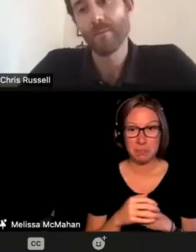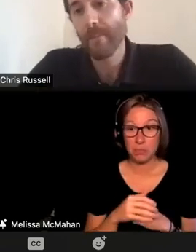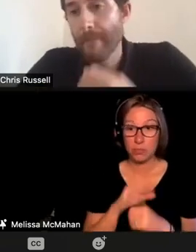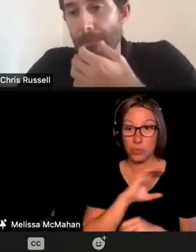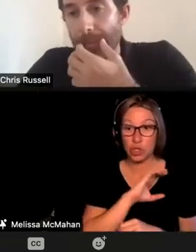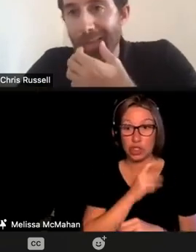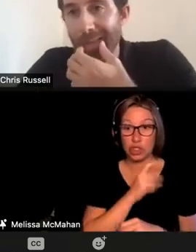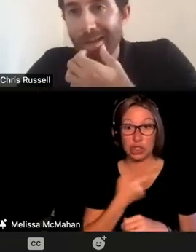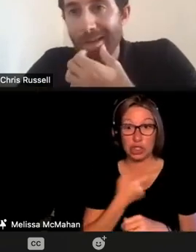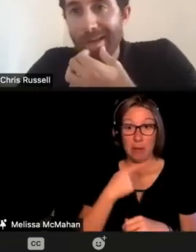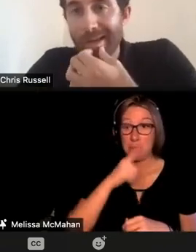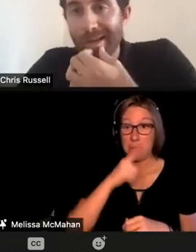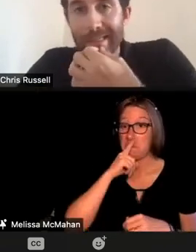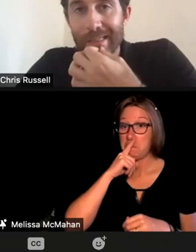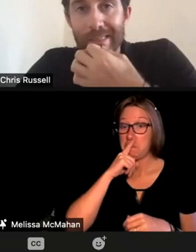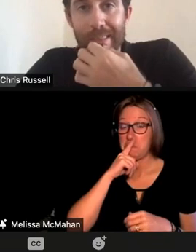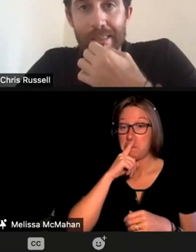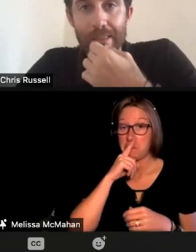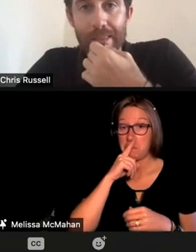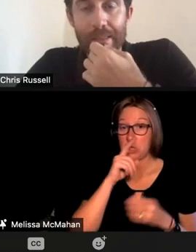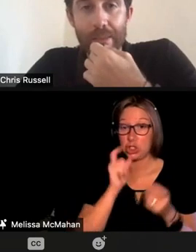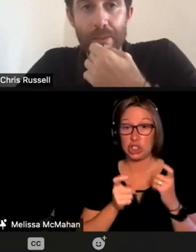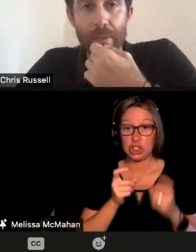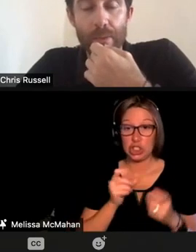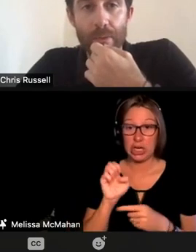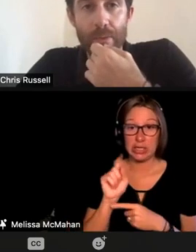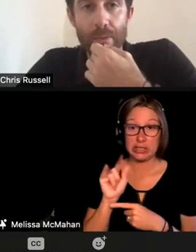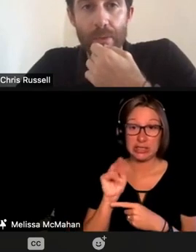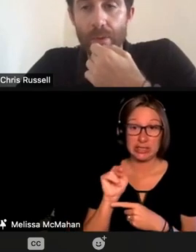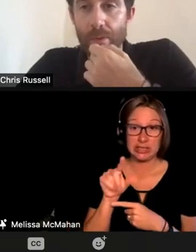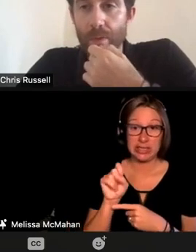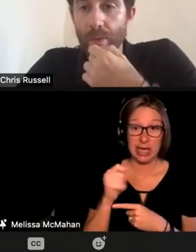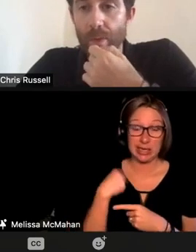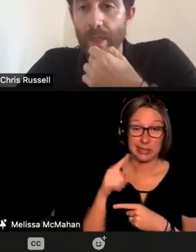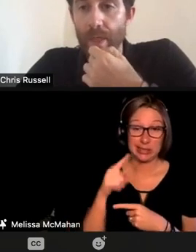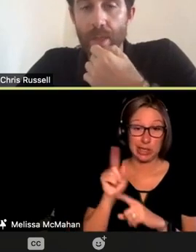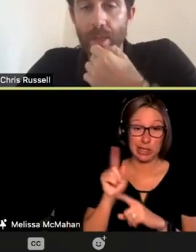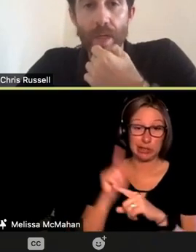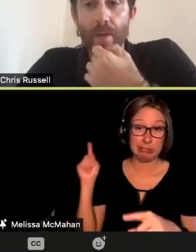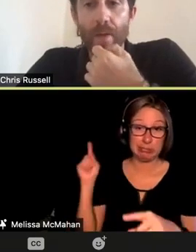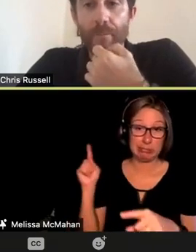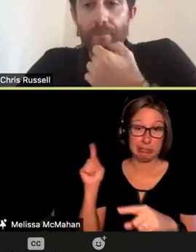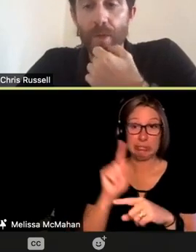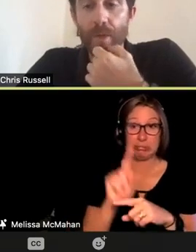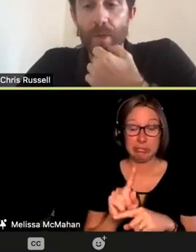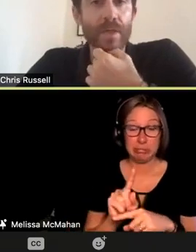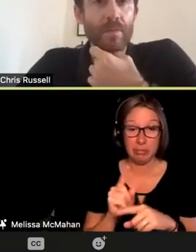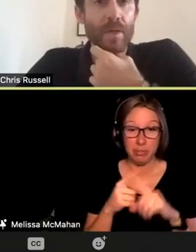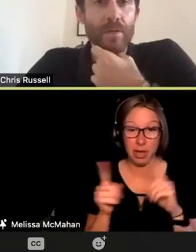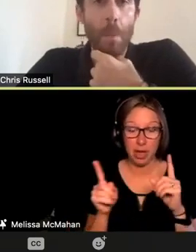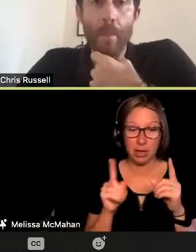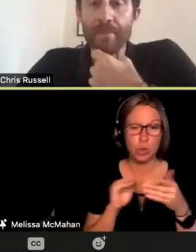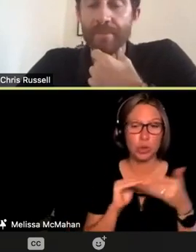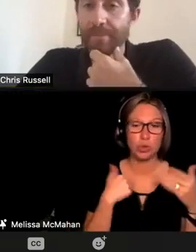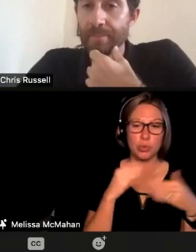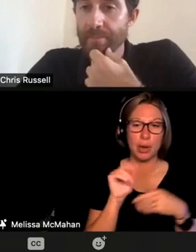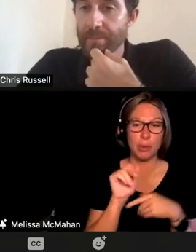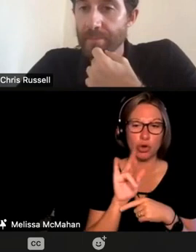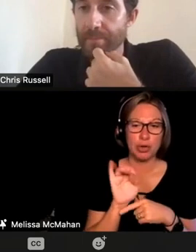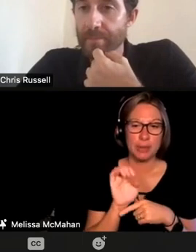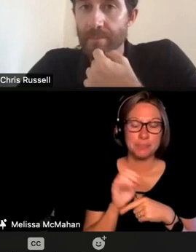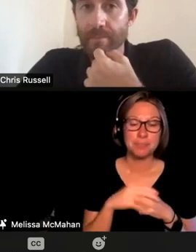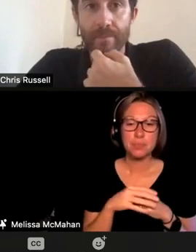any settings when we went to break and came back, so I just stepped away from the computer. But Weird. I have